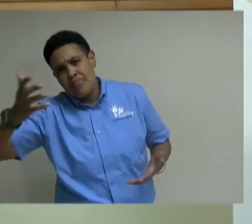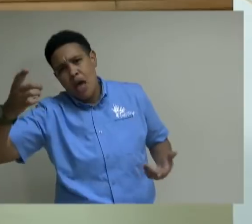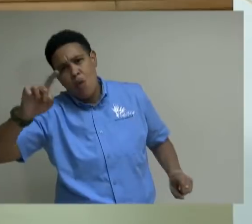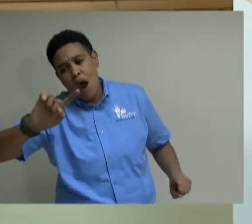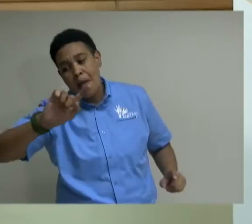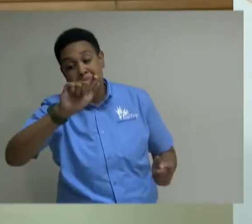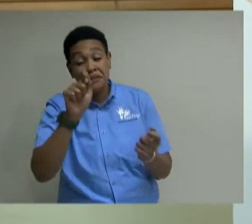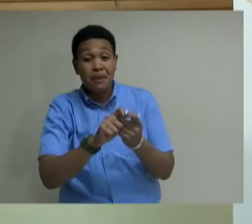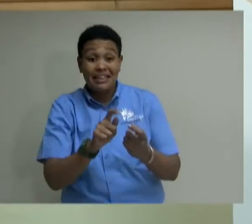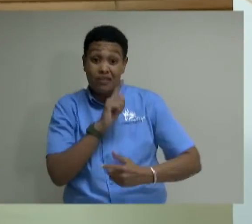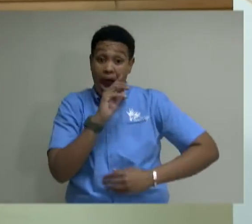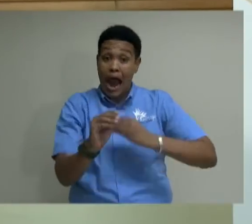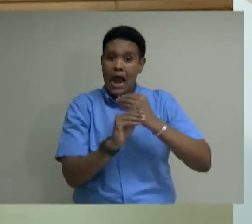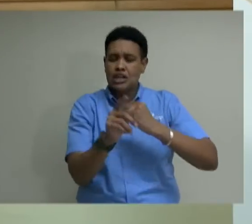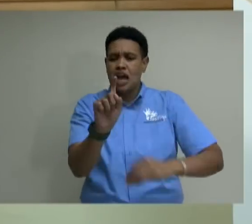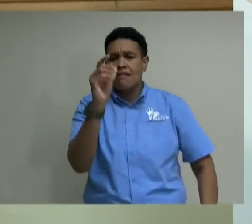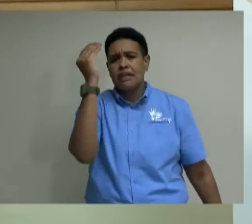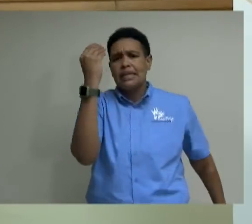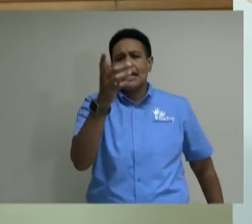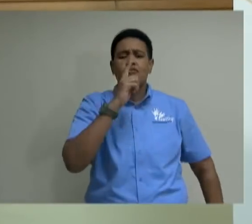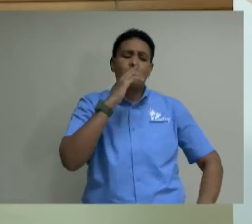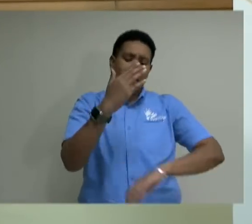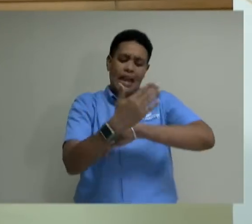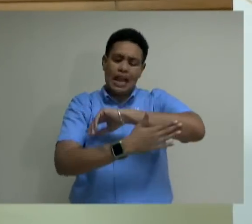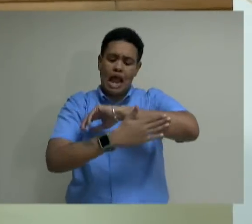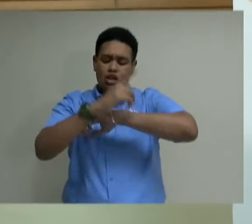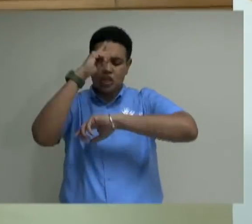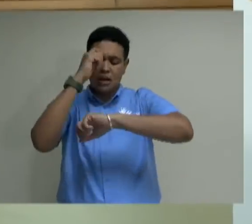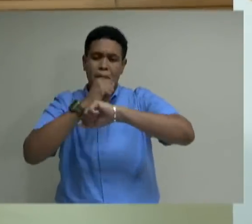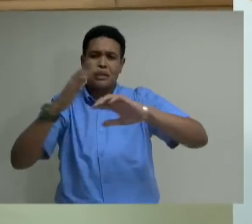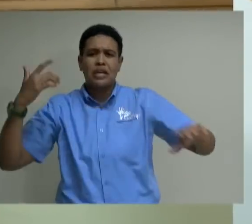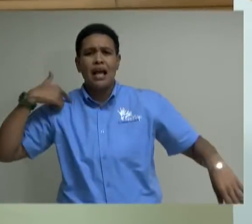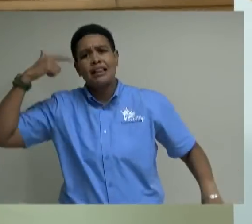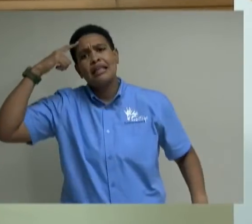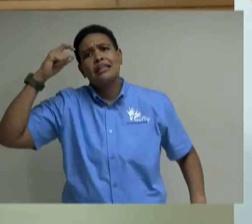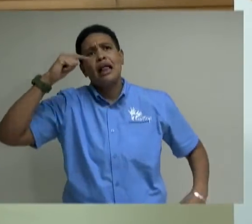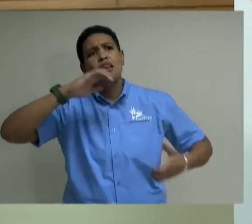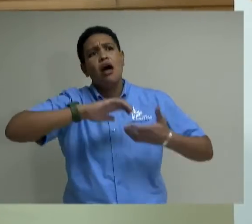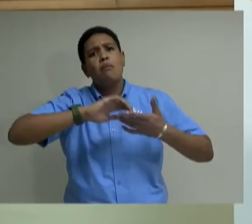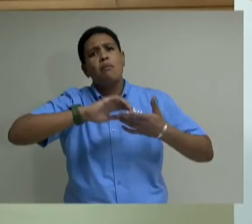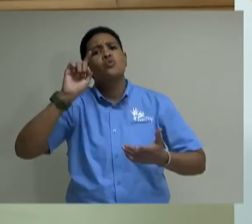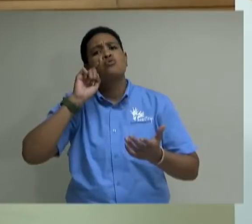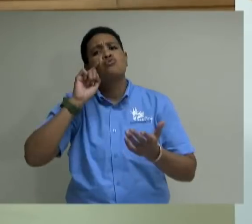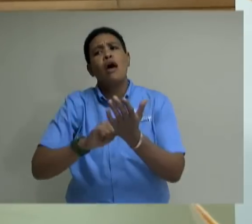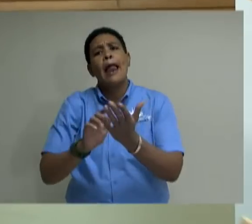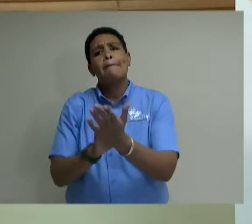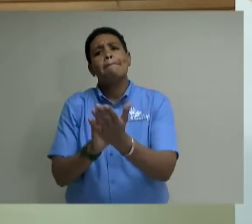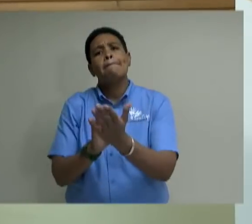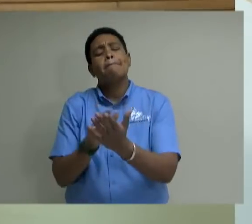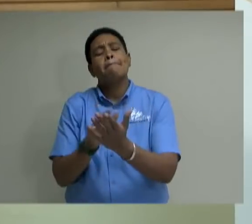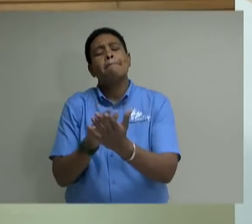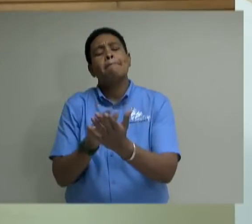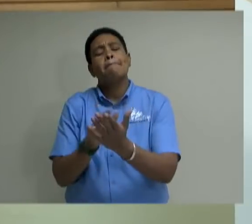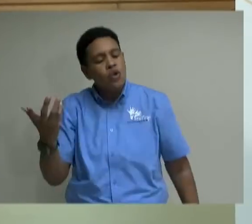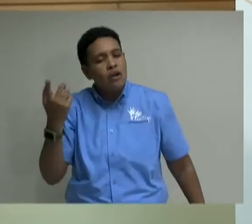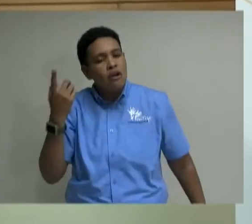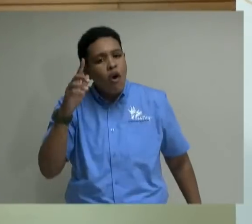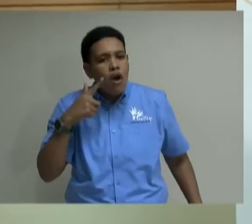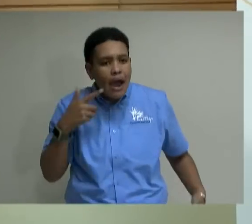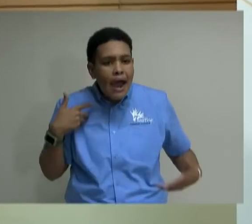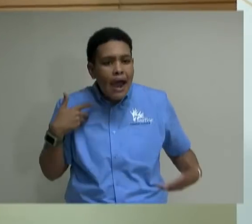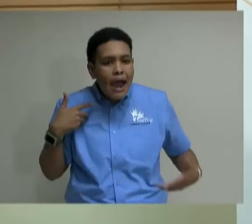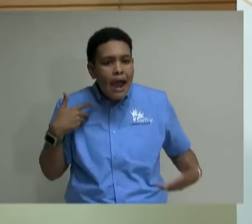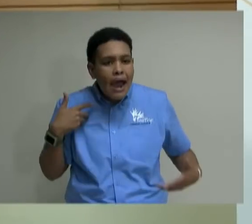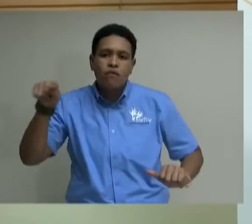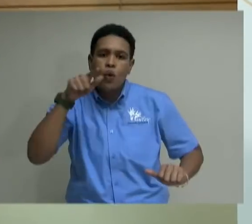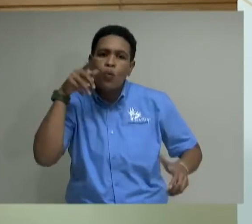specifically, and after giving the national picture. I think St. Thomas deserves recognition and commendation for the efforts of